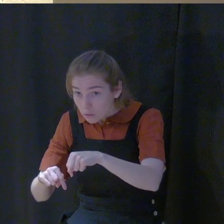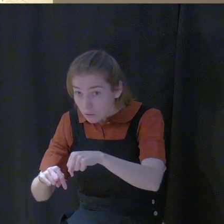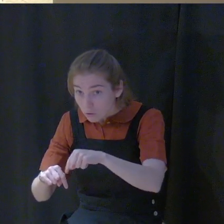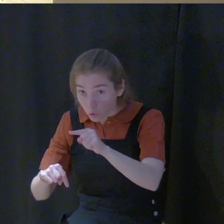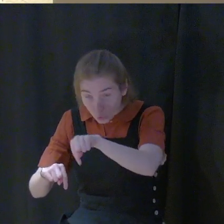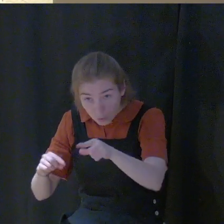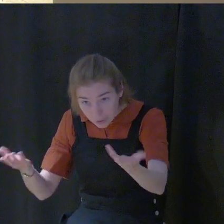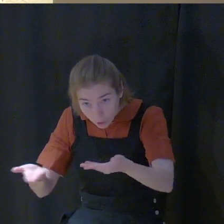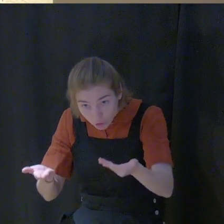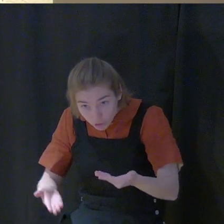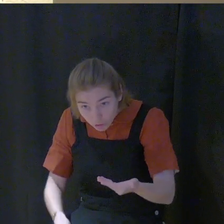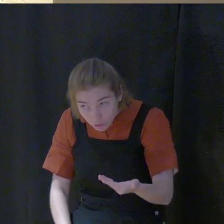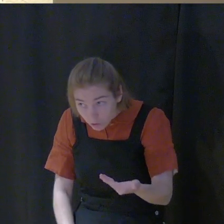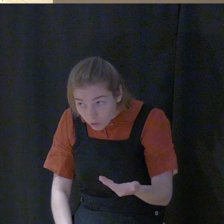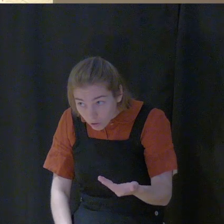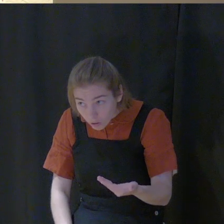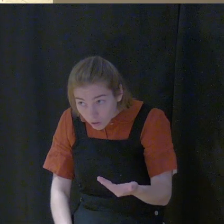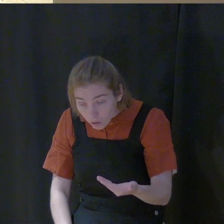Now,